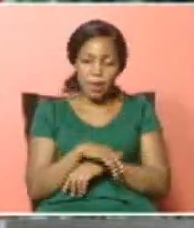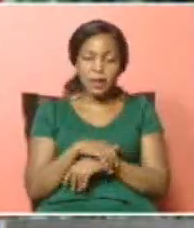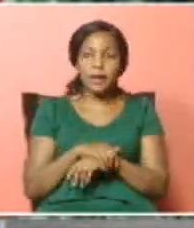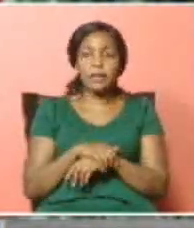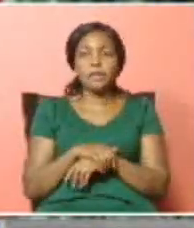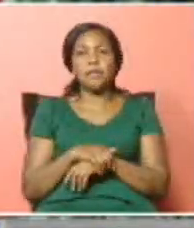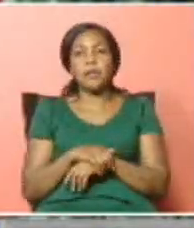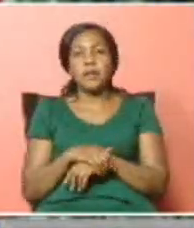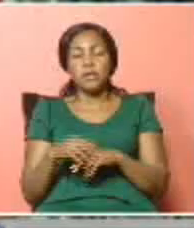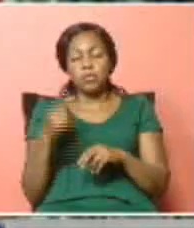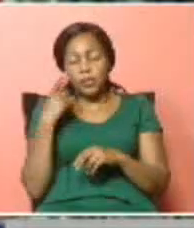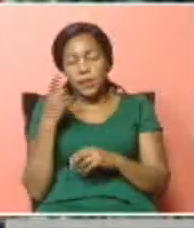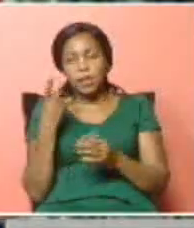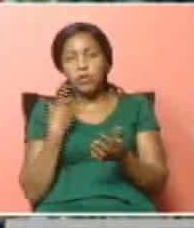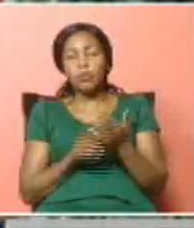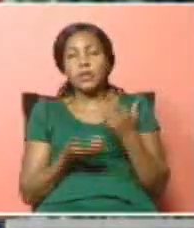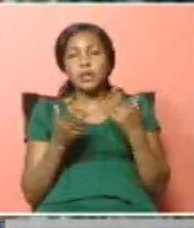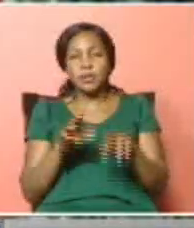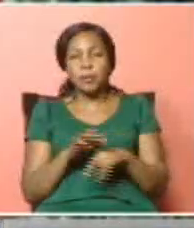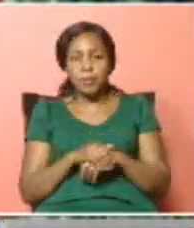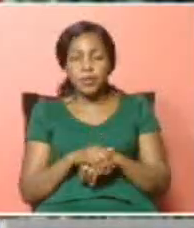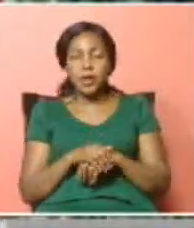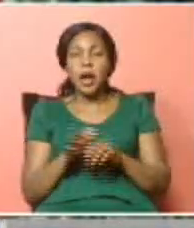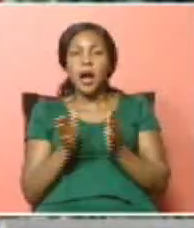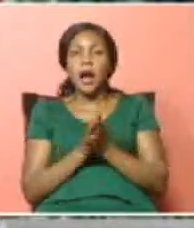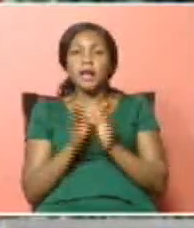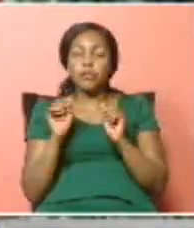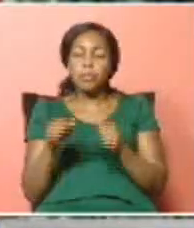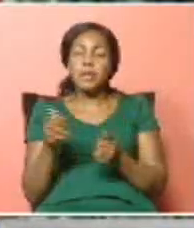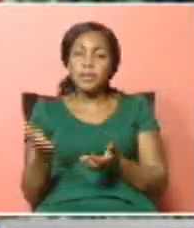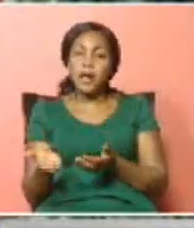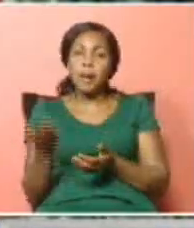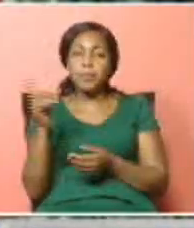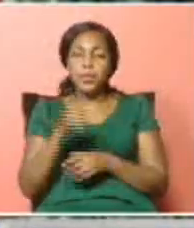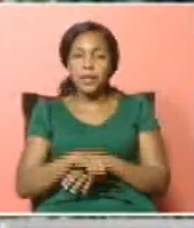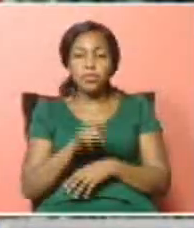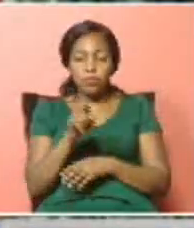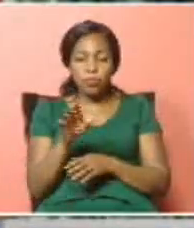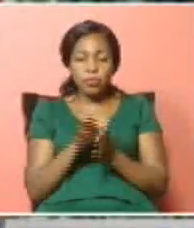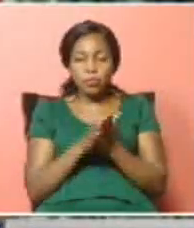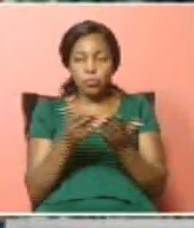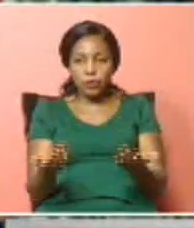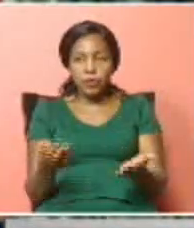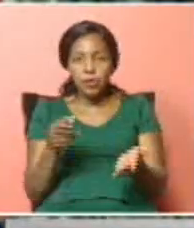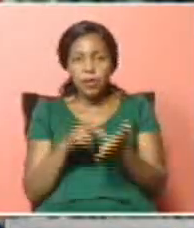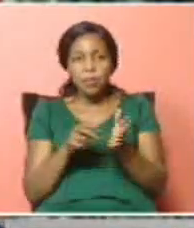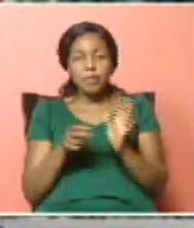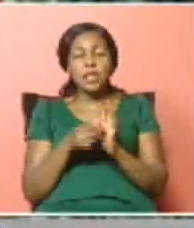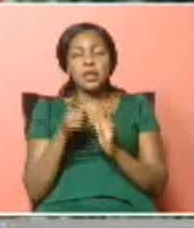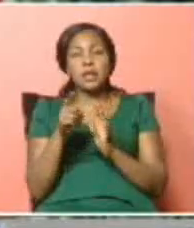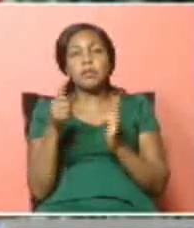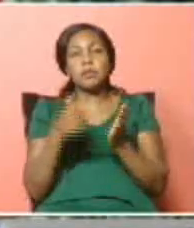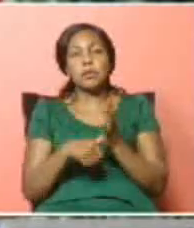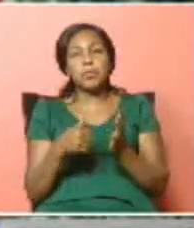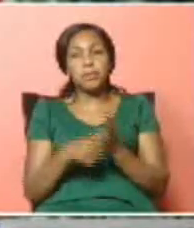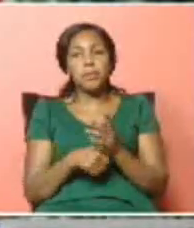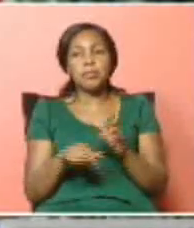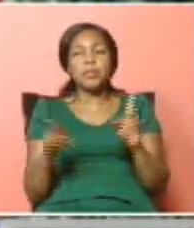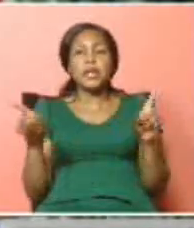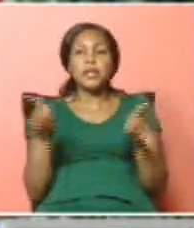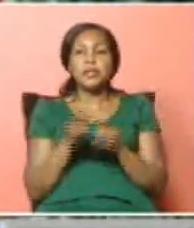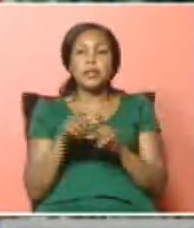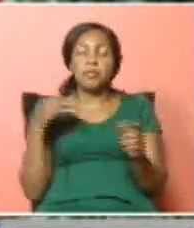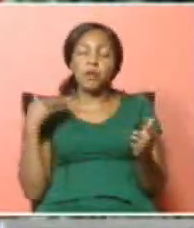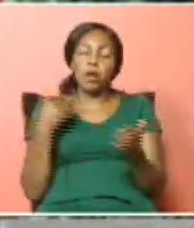the what they're not updated. Right. So that becomes a problem. Mm. Again, even up to